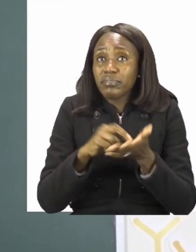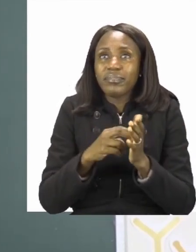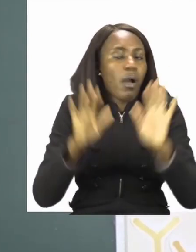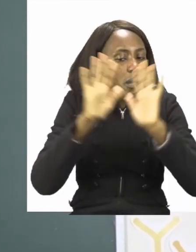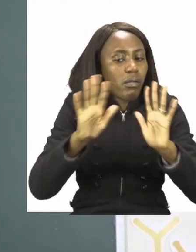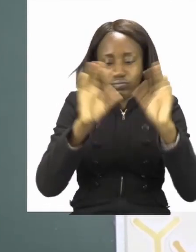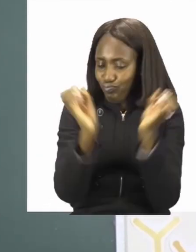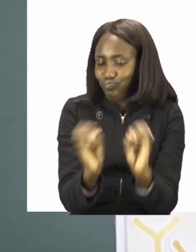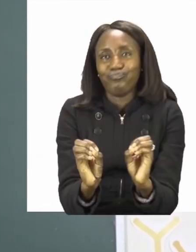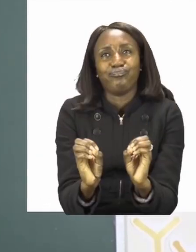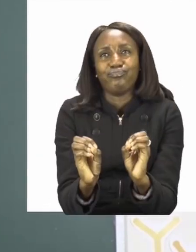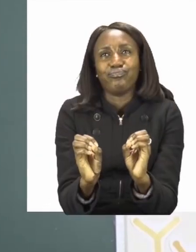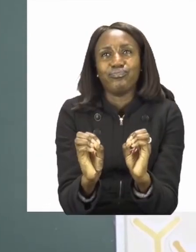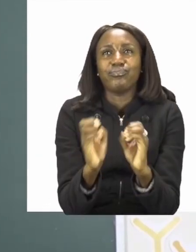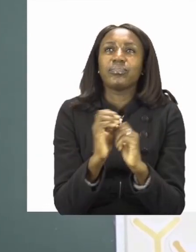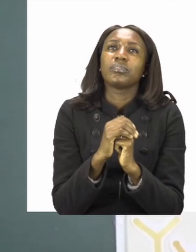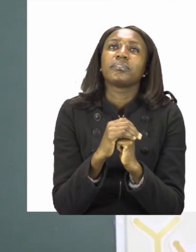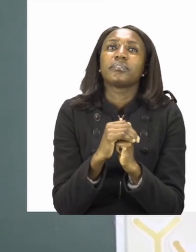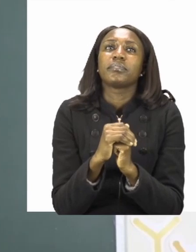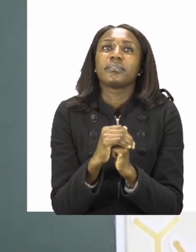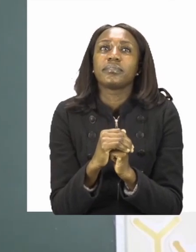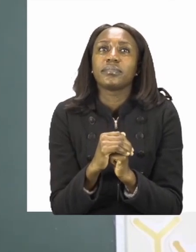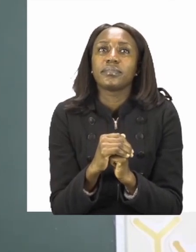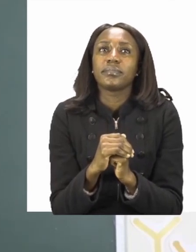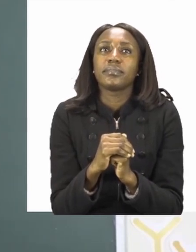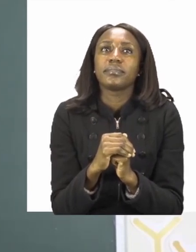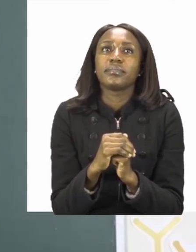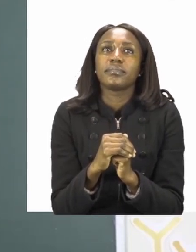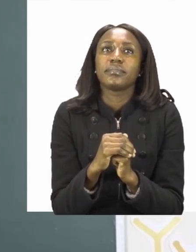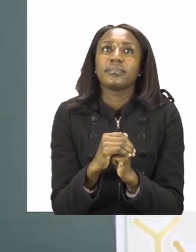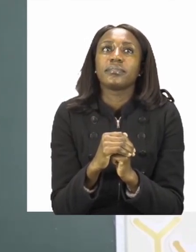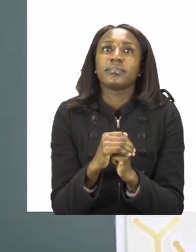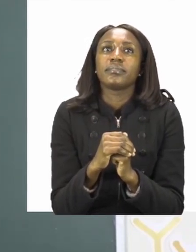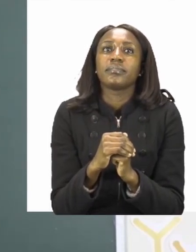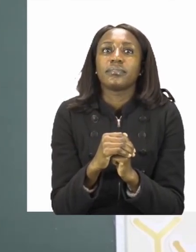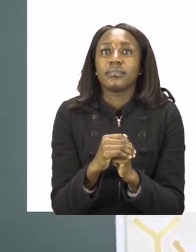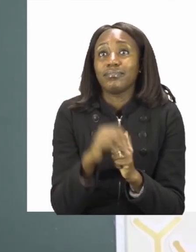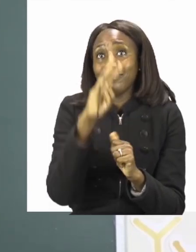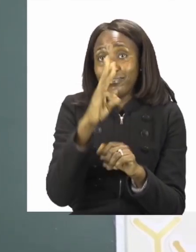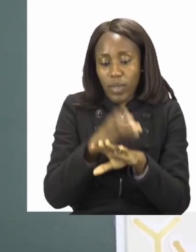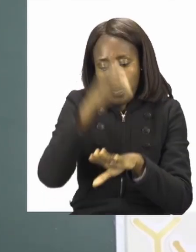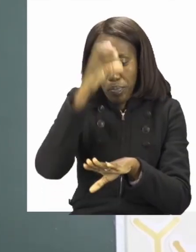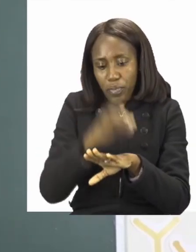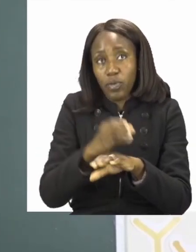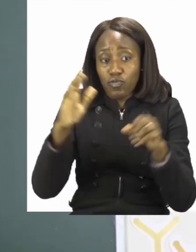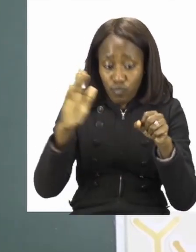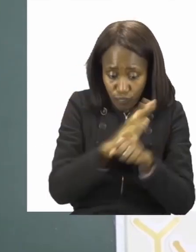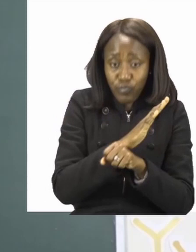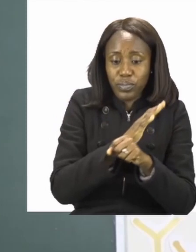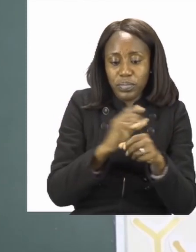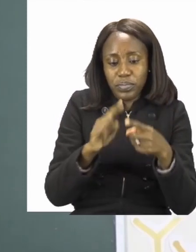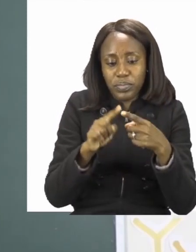be drawn in that bottle. So we have our three bottles. We have